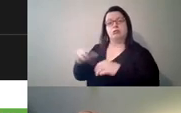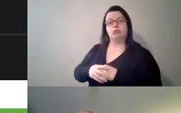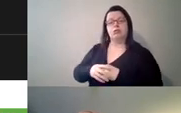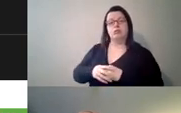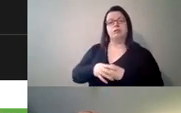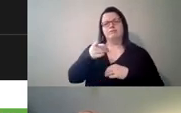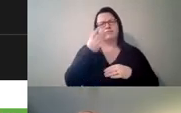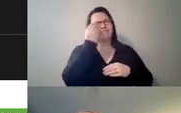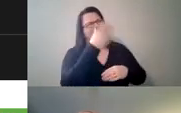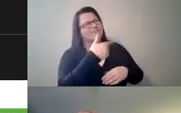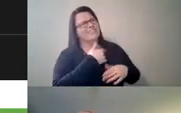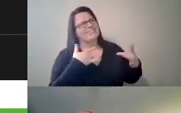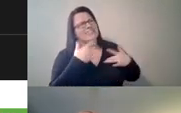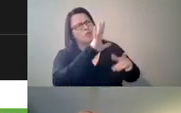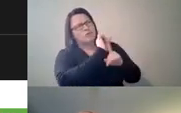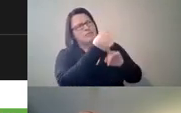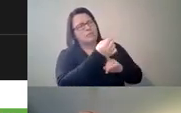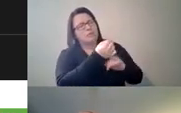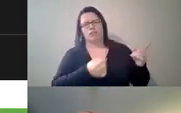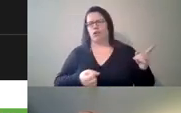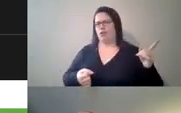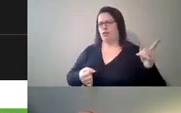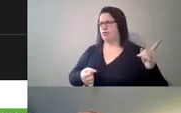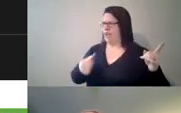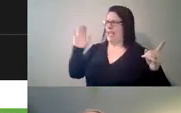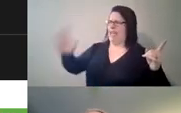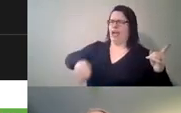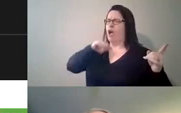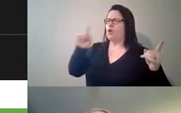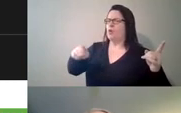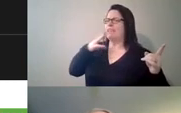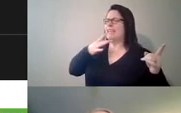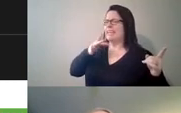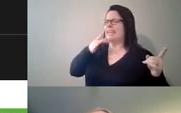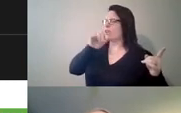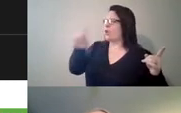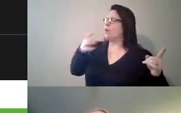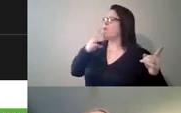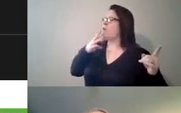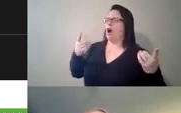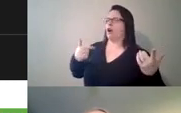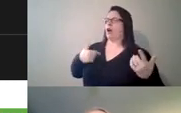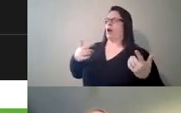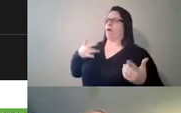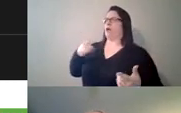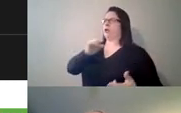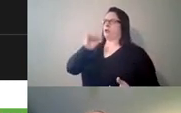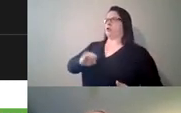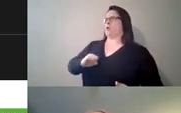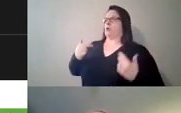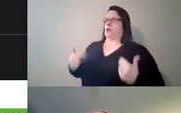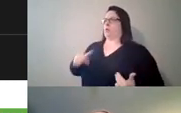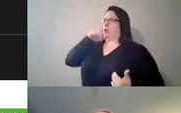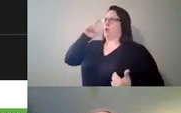with the situation, and they say, well, I don't need heat or running water, I'm superhuman. Or I don't need water because